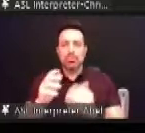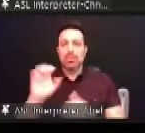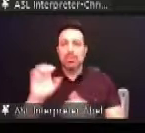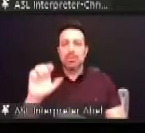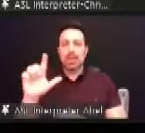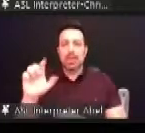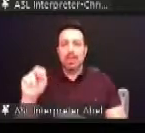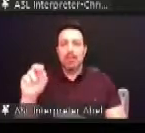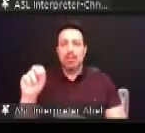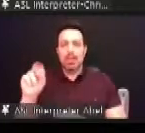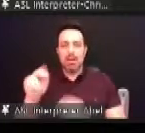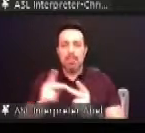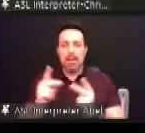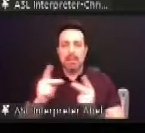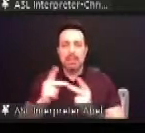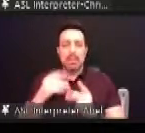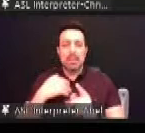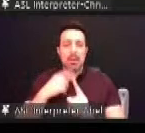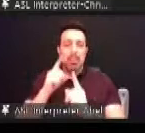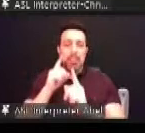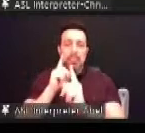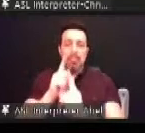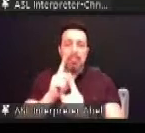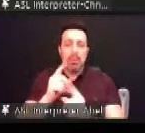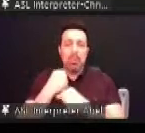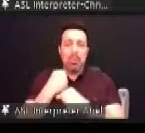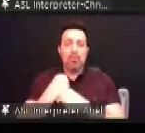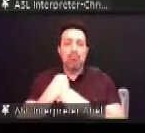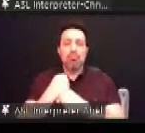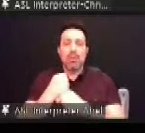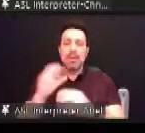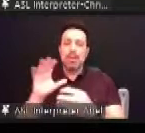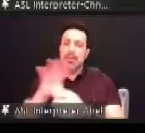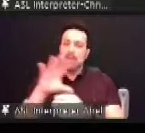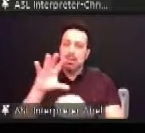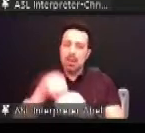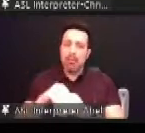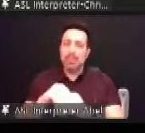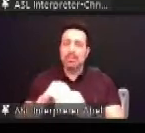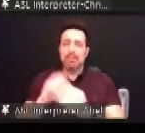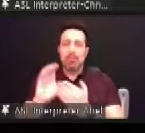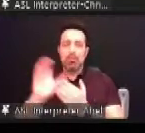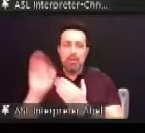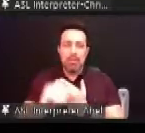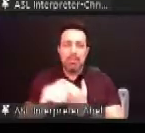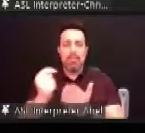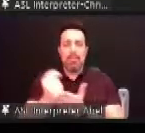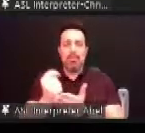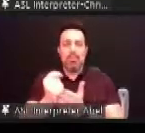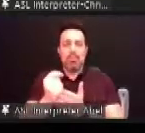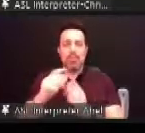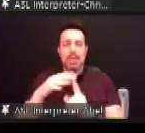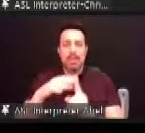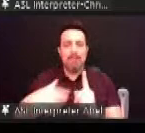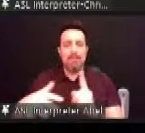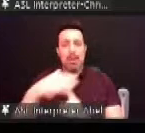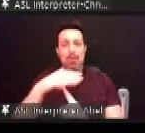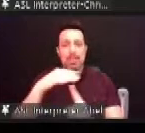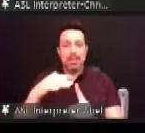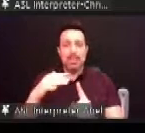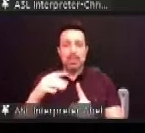Place. I have a goal of creating a comprehensive curriculum and therapeutic environment that should